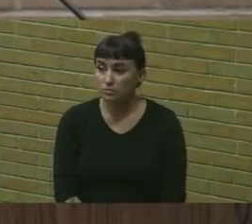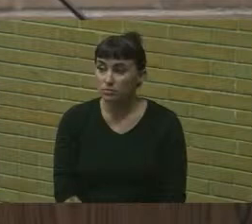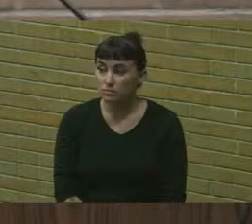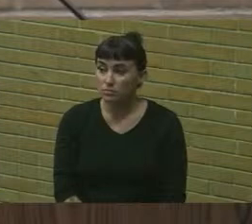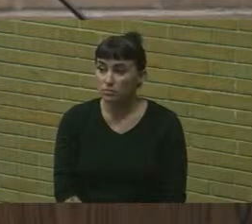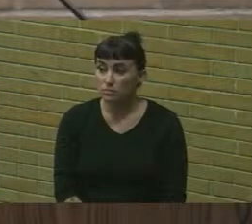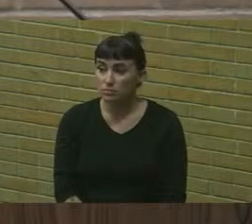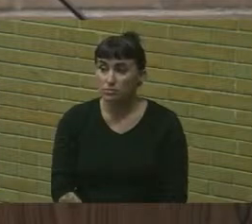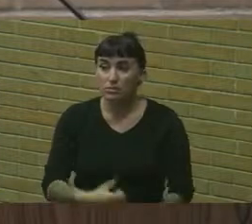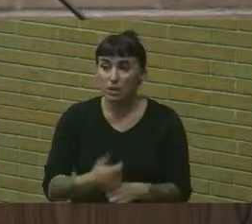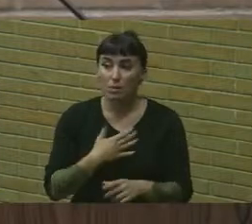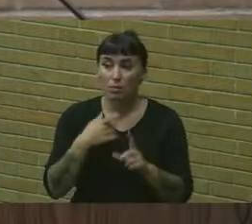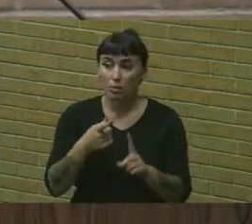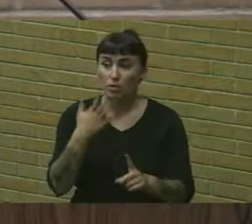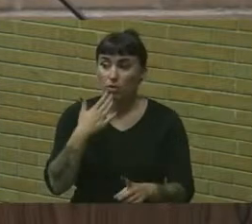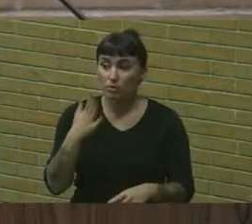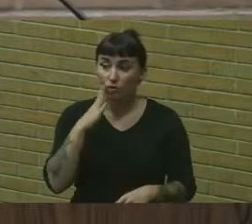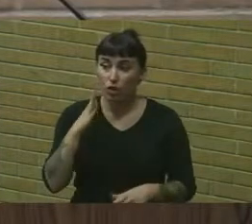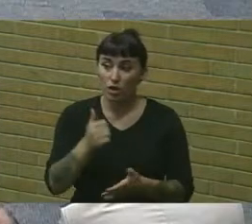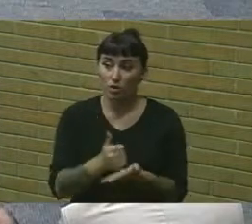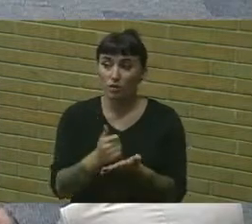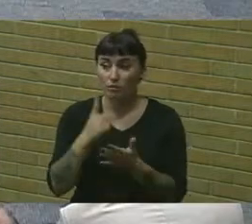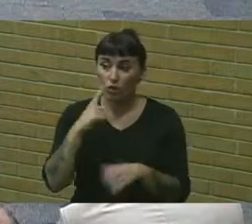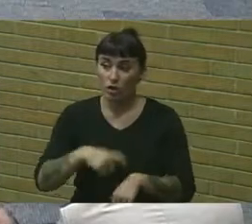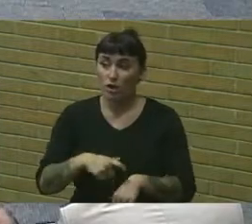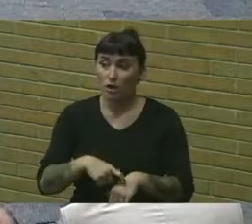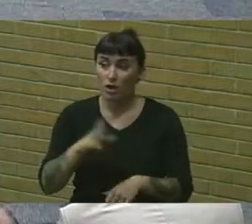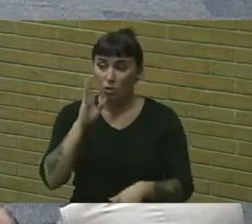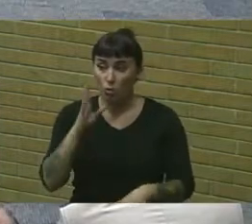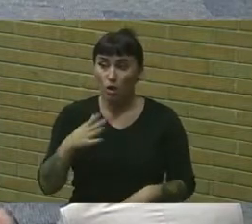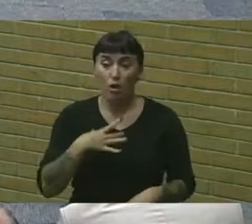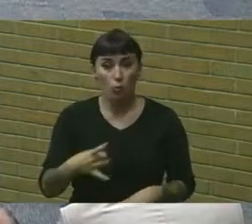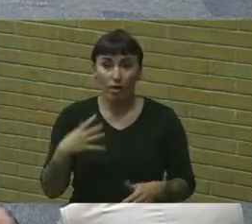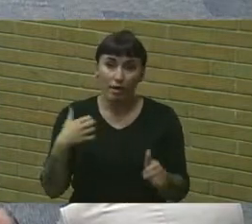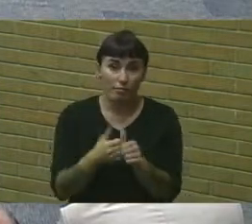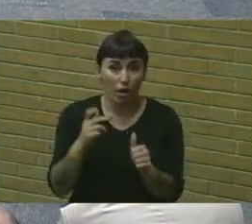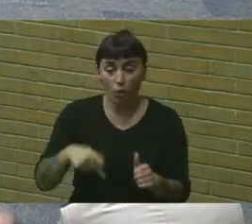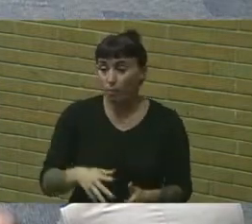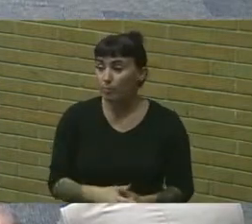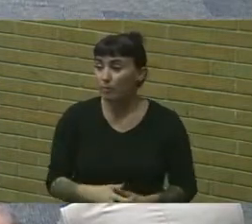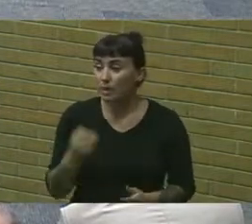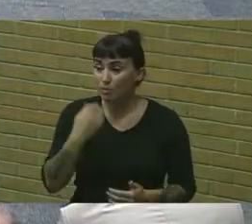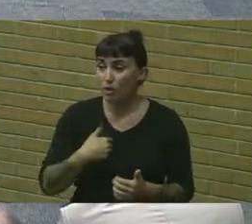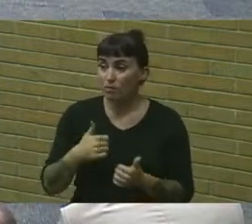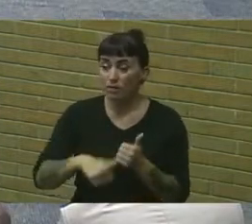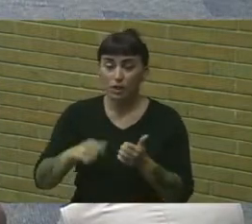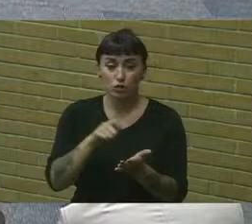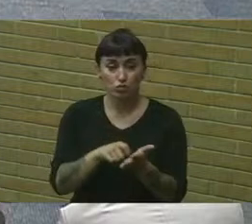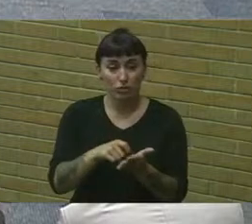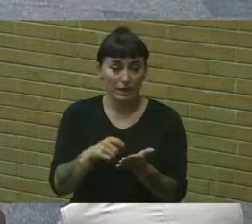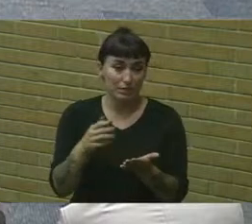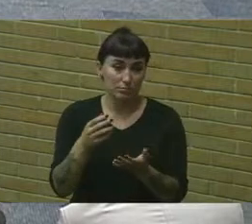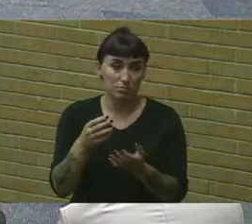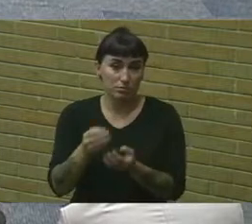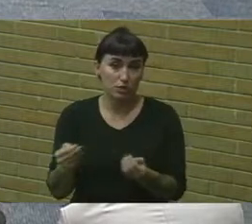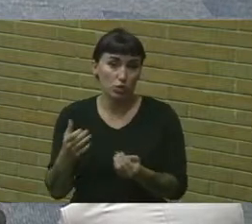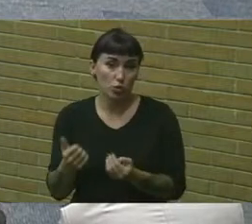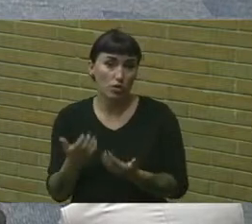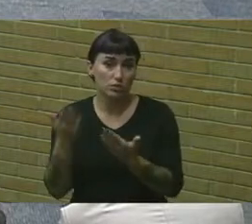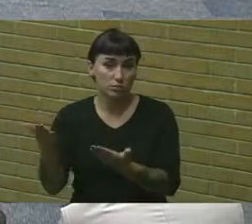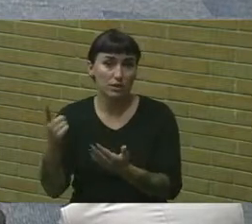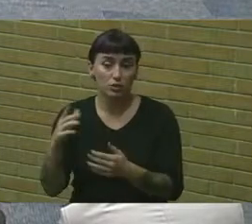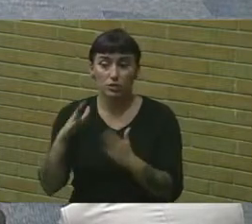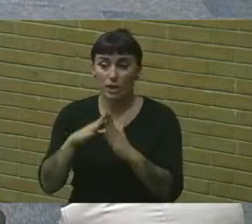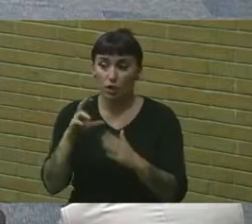I made my point. Thank you for your help, for your time. I would like a follow-up, too, of something. If you have any written material you'd like to submit to the town